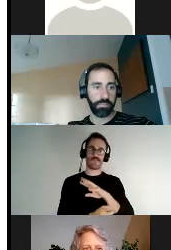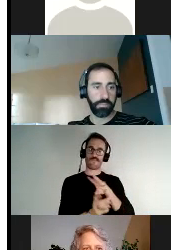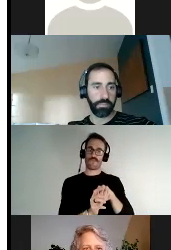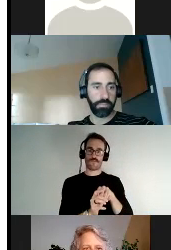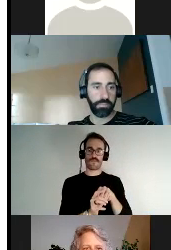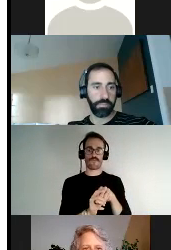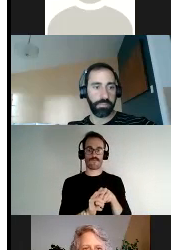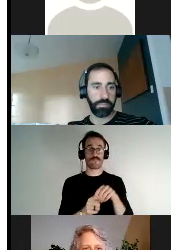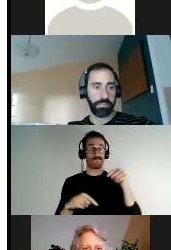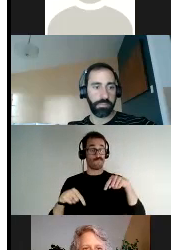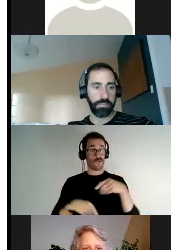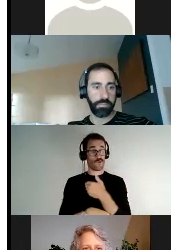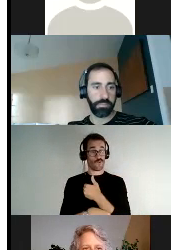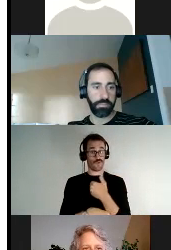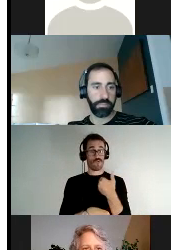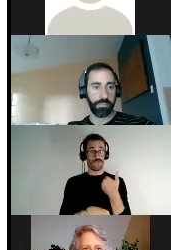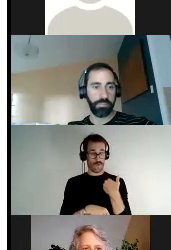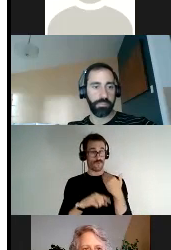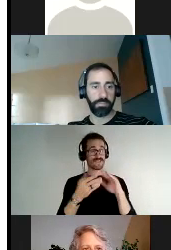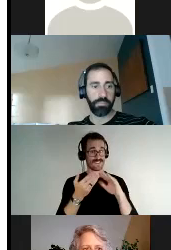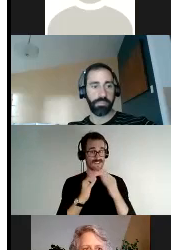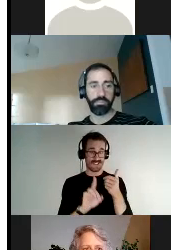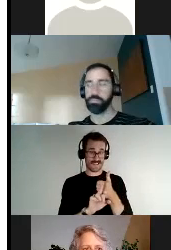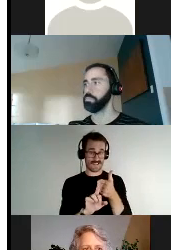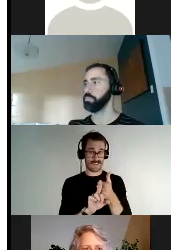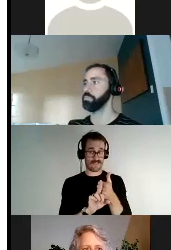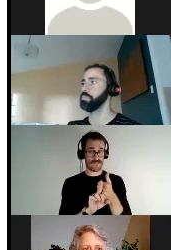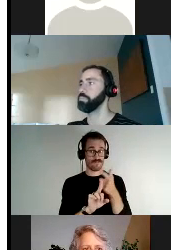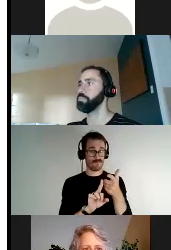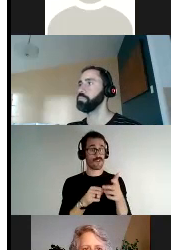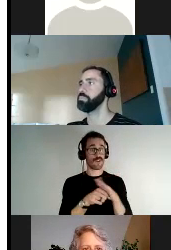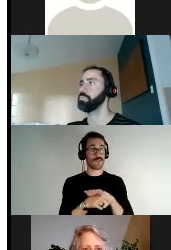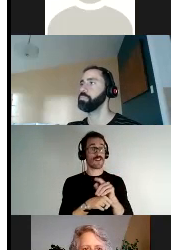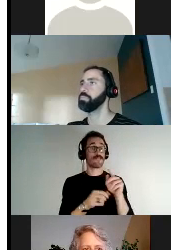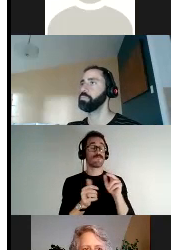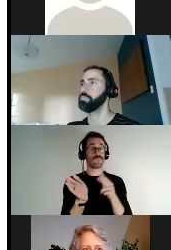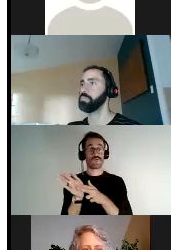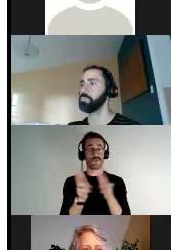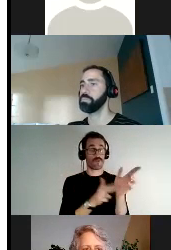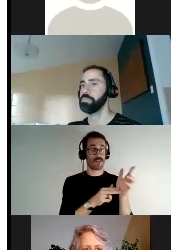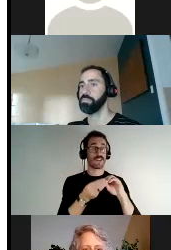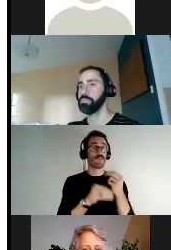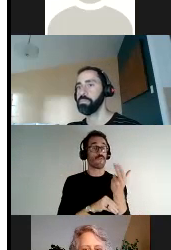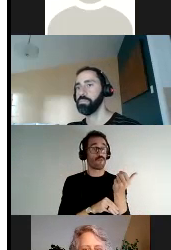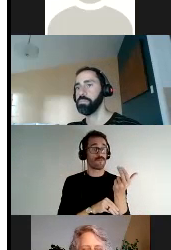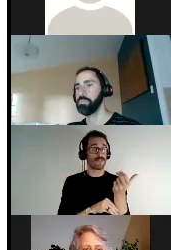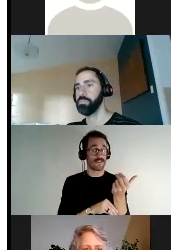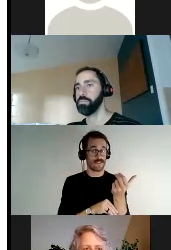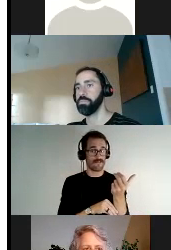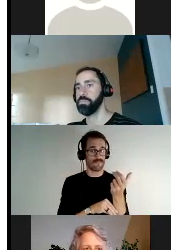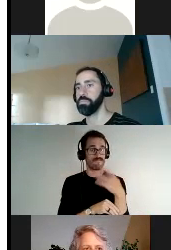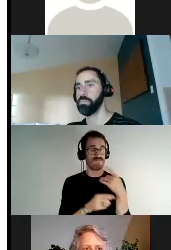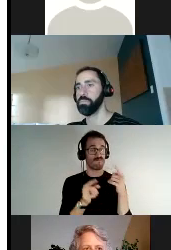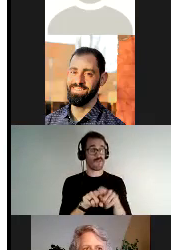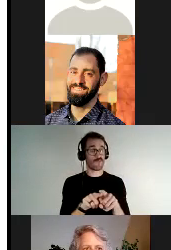that Toronto, the city of Toronto itself, is covered by Treaty Number 13. And this was done